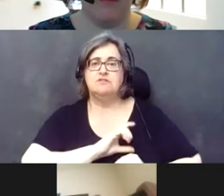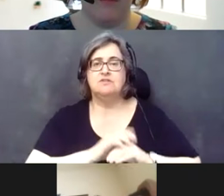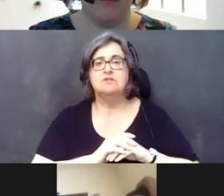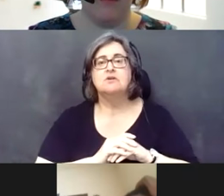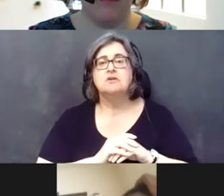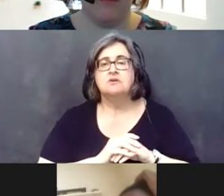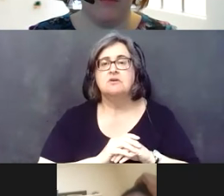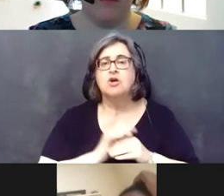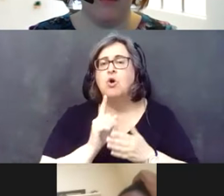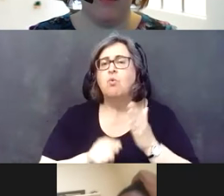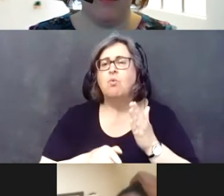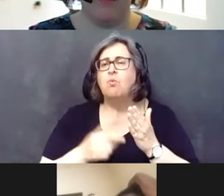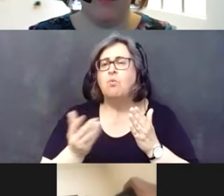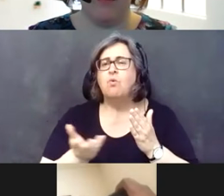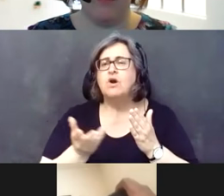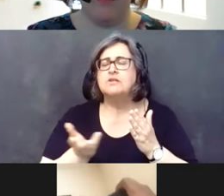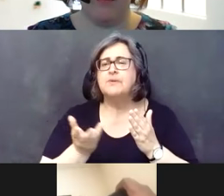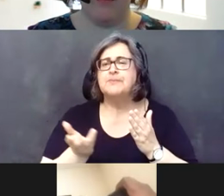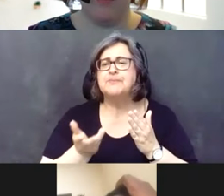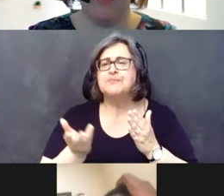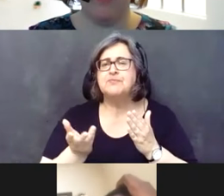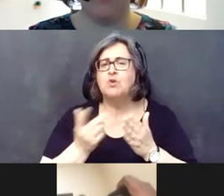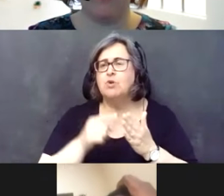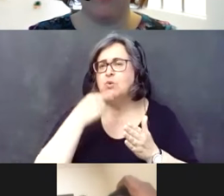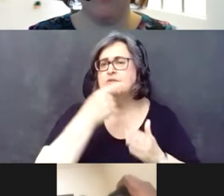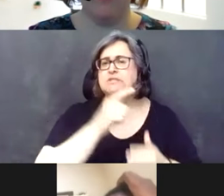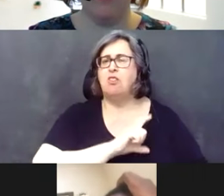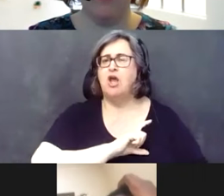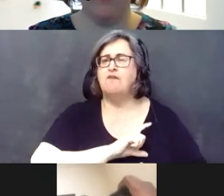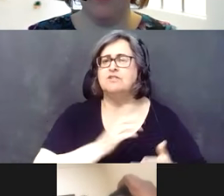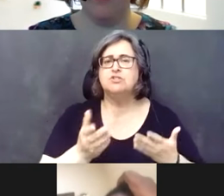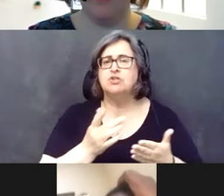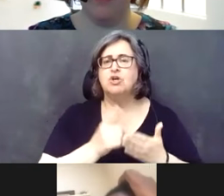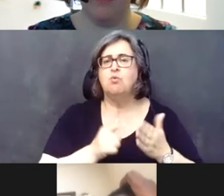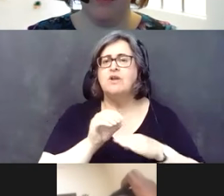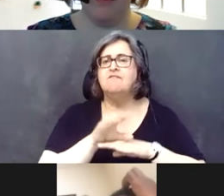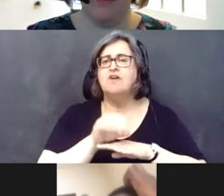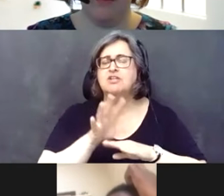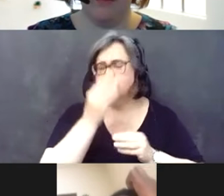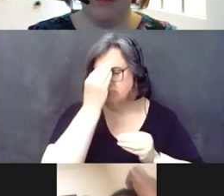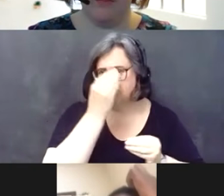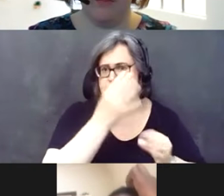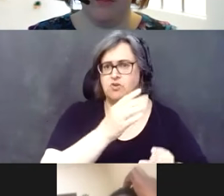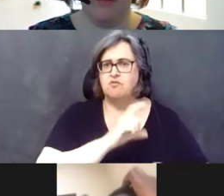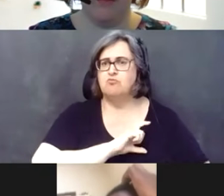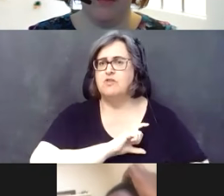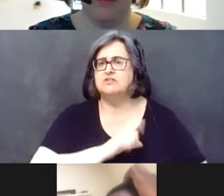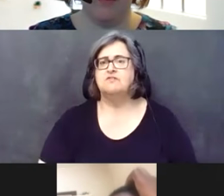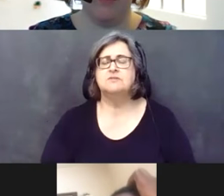stuff do you tell the officers, or what kind of advice would you give to police